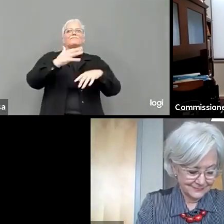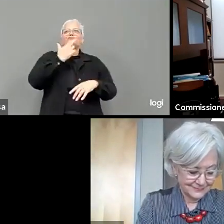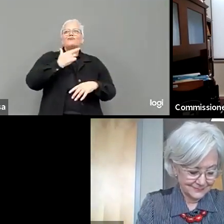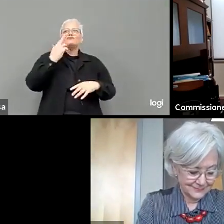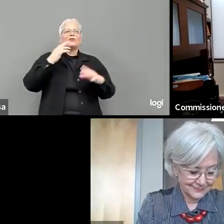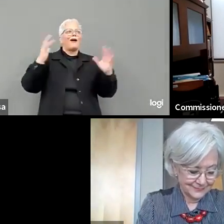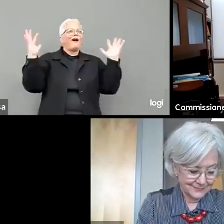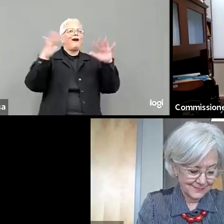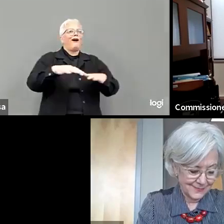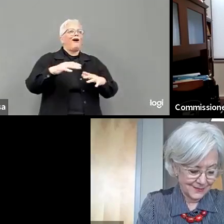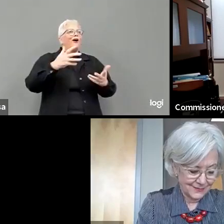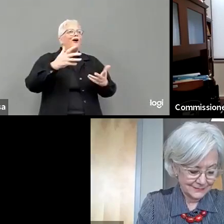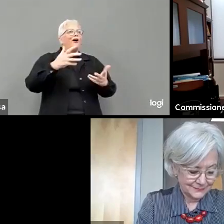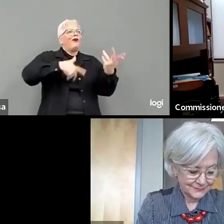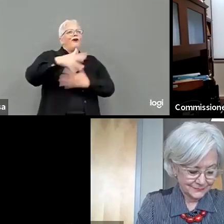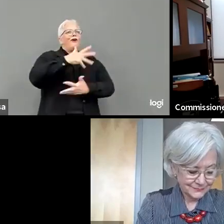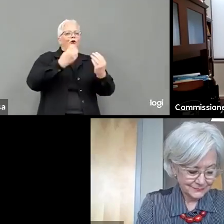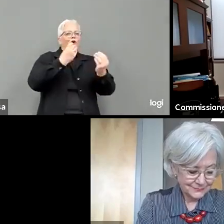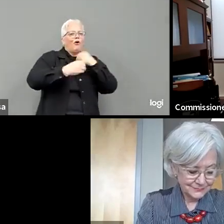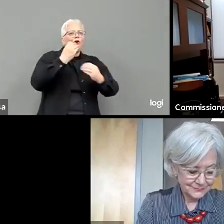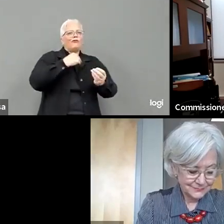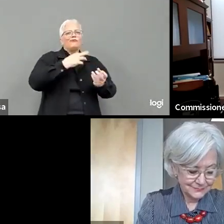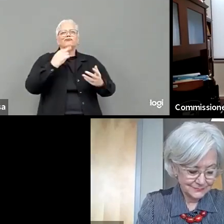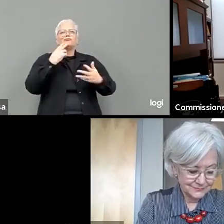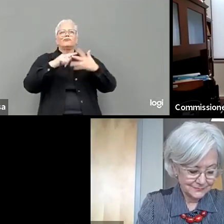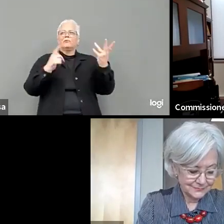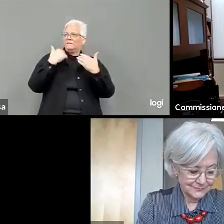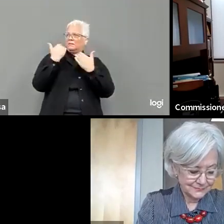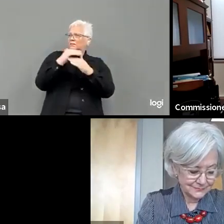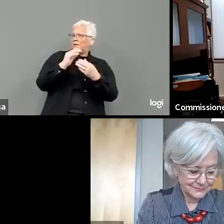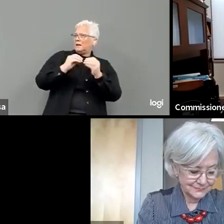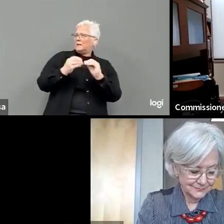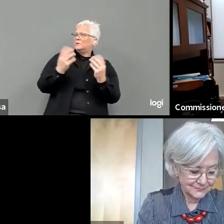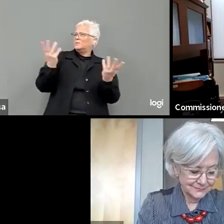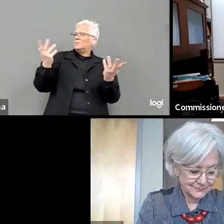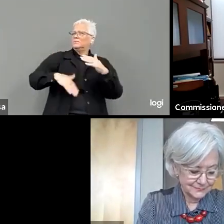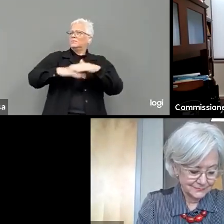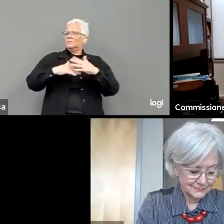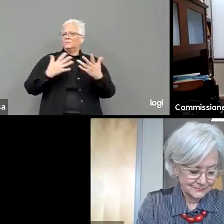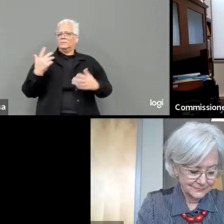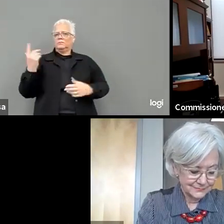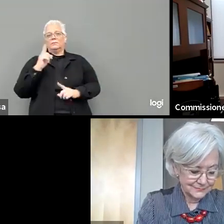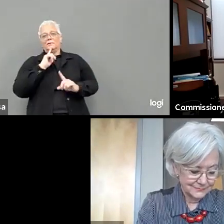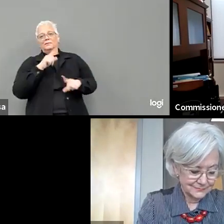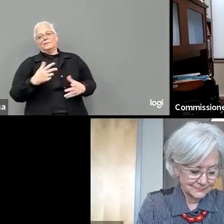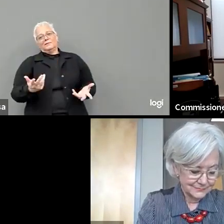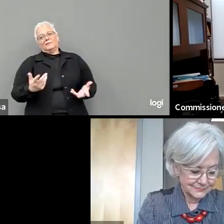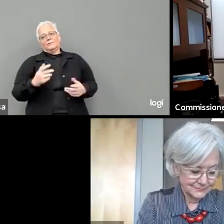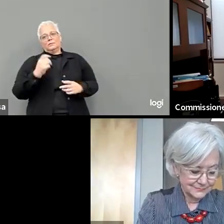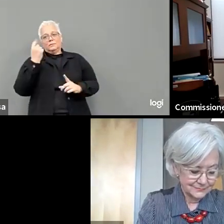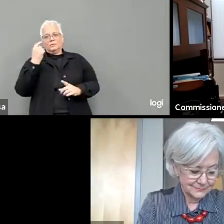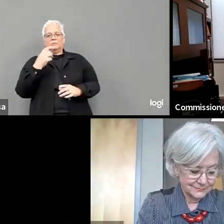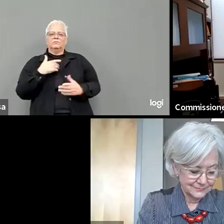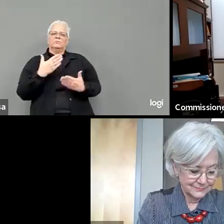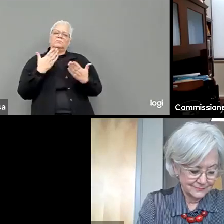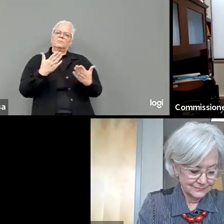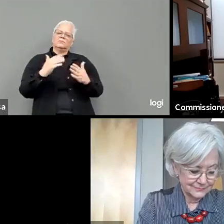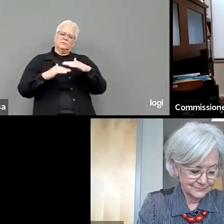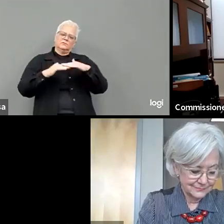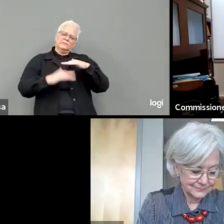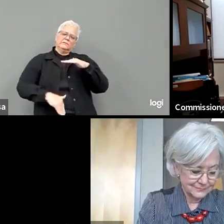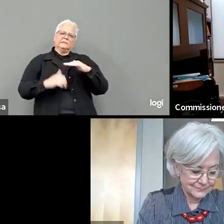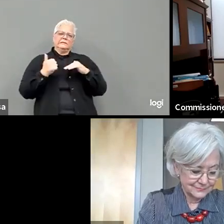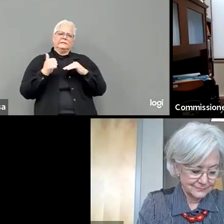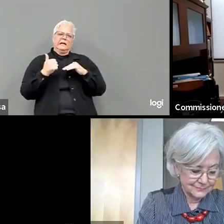So, you know, at these private gatherings, we're not recommending having any more than 10. Frankly, it'd be best, as I said previously, to just have